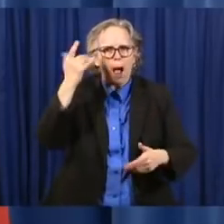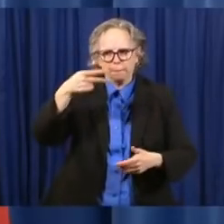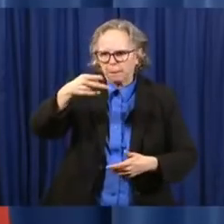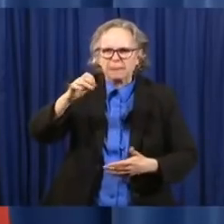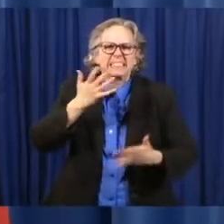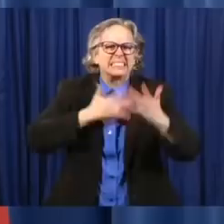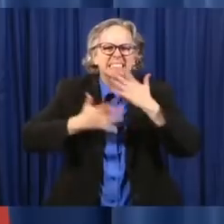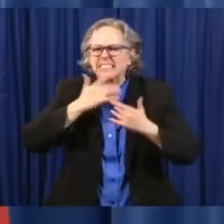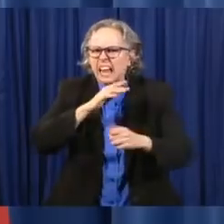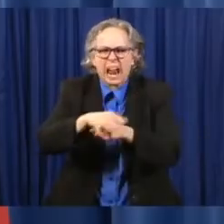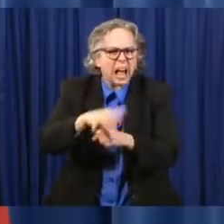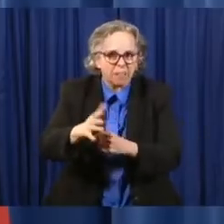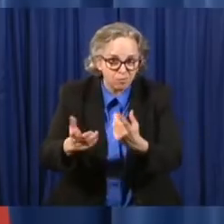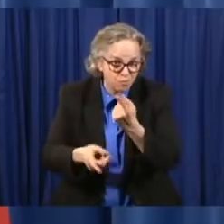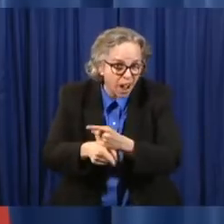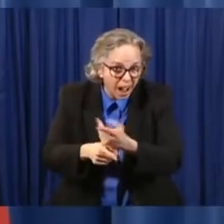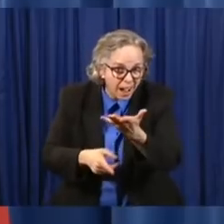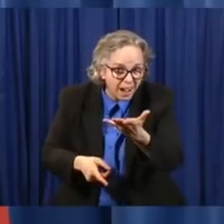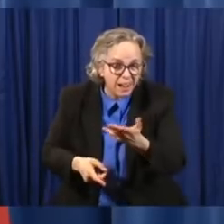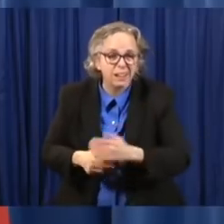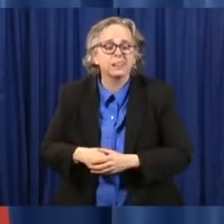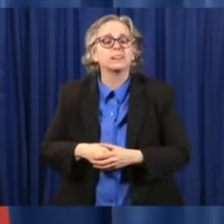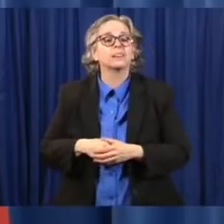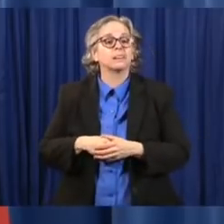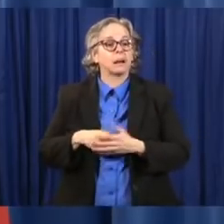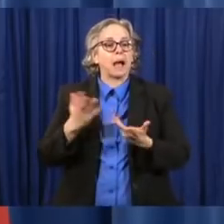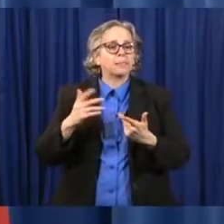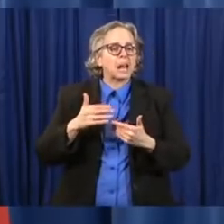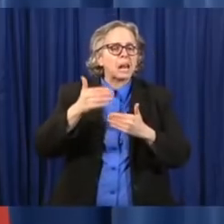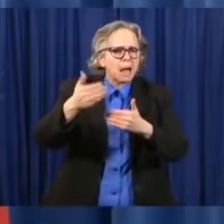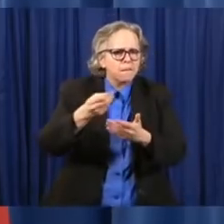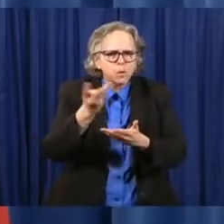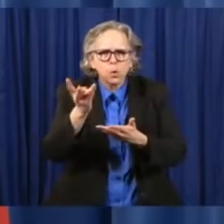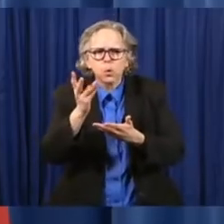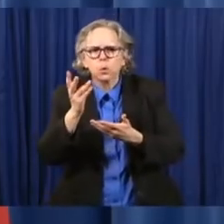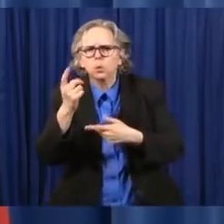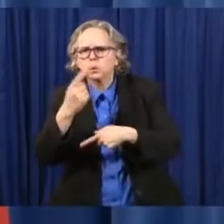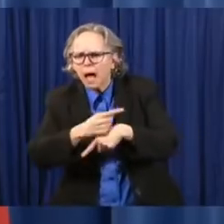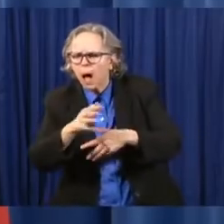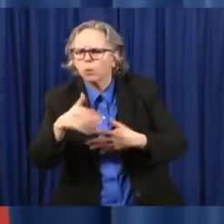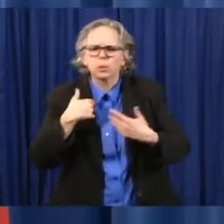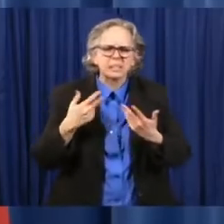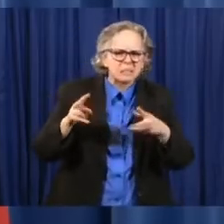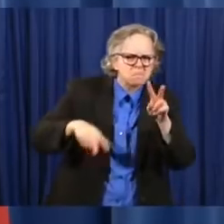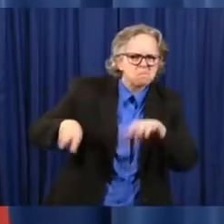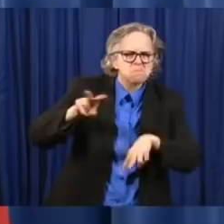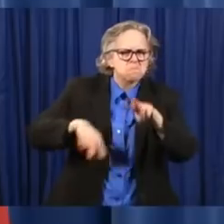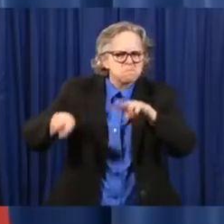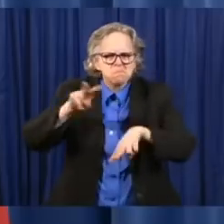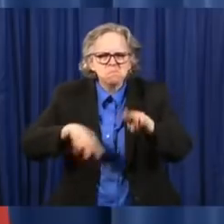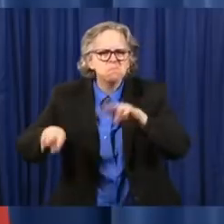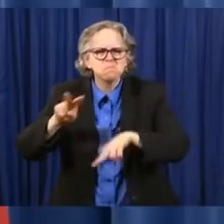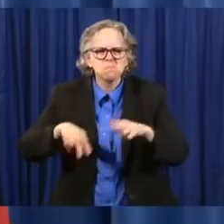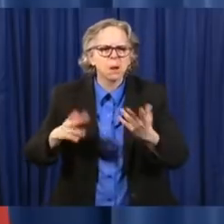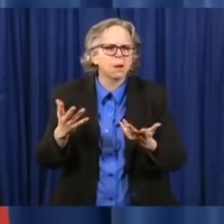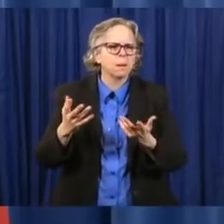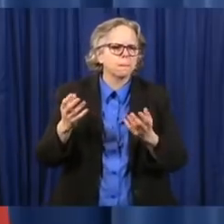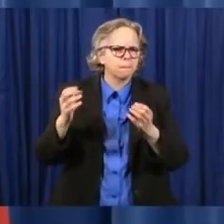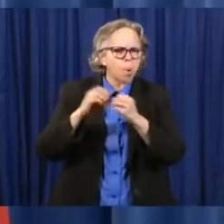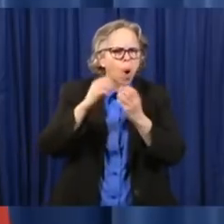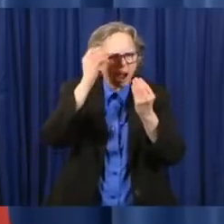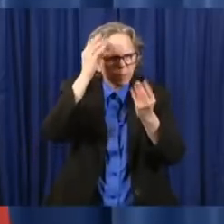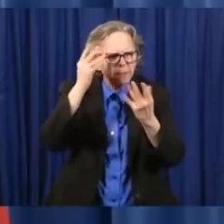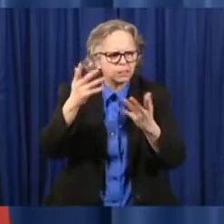We're going to come out in the next several days. I'm looking now at recommendations from the Hospital Association. So movement forward